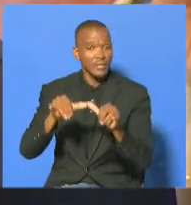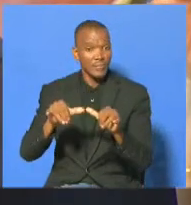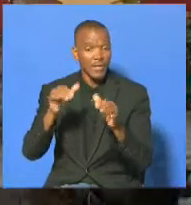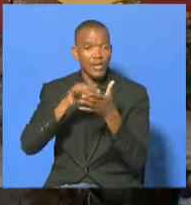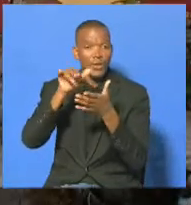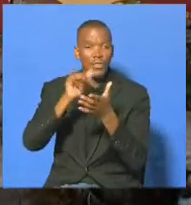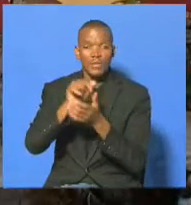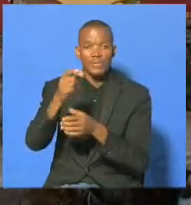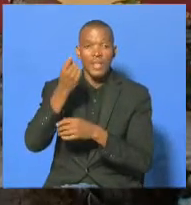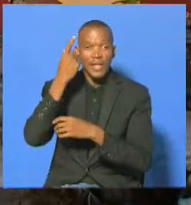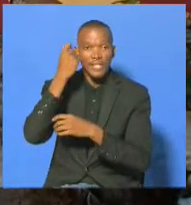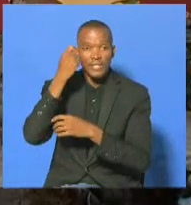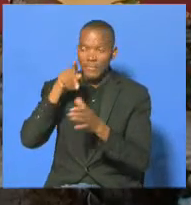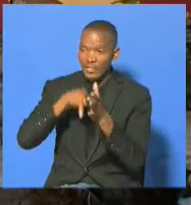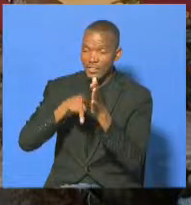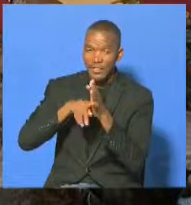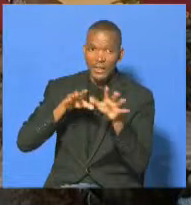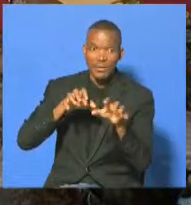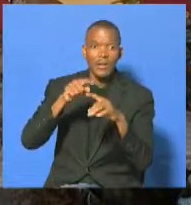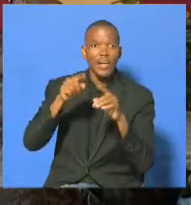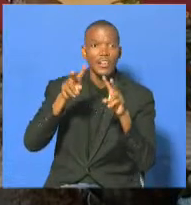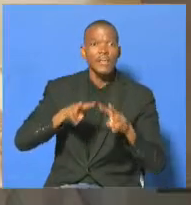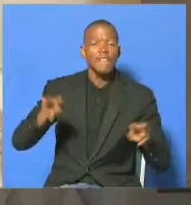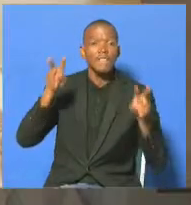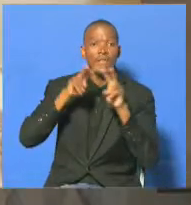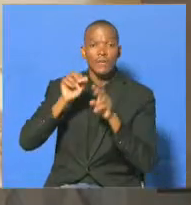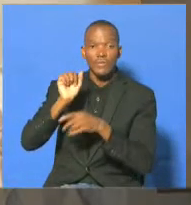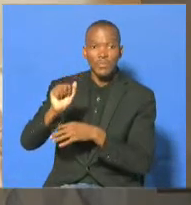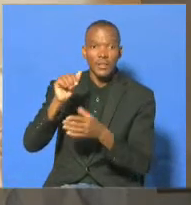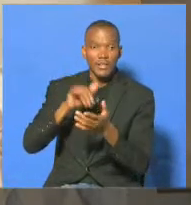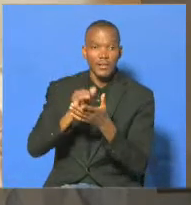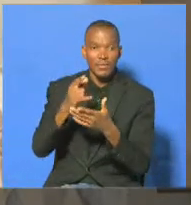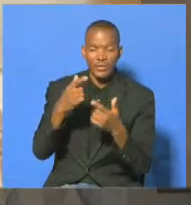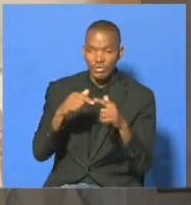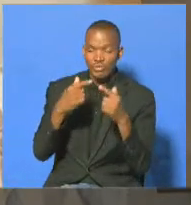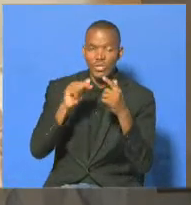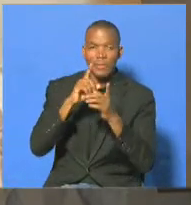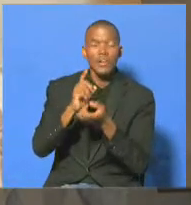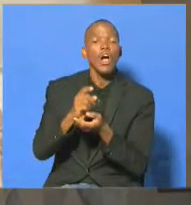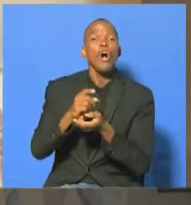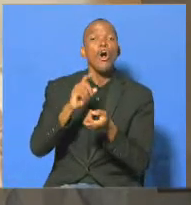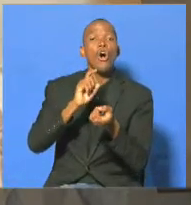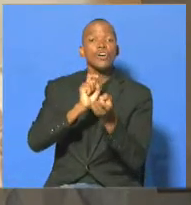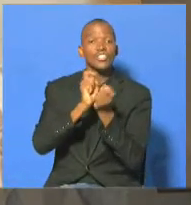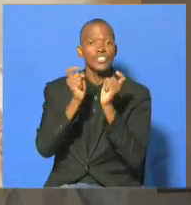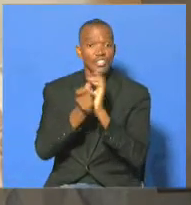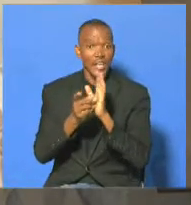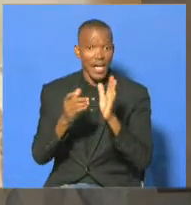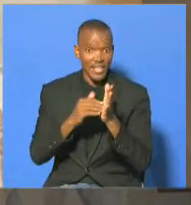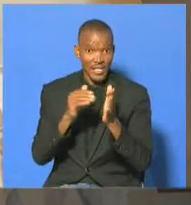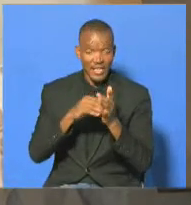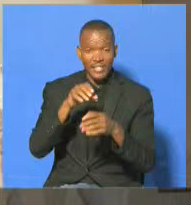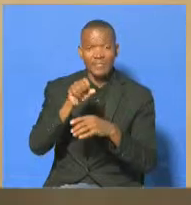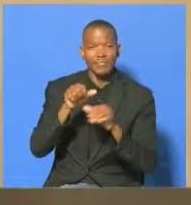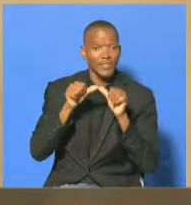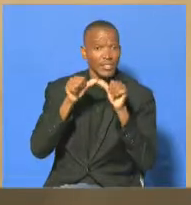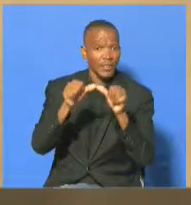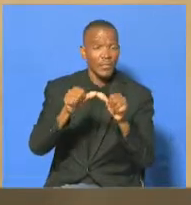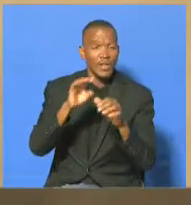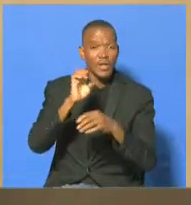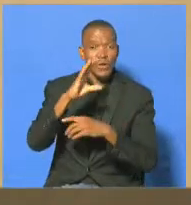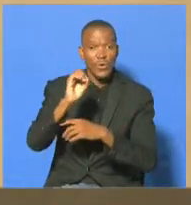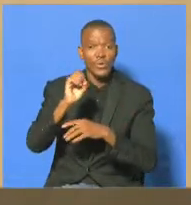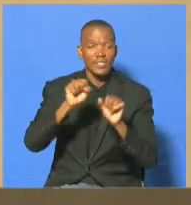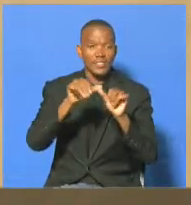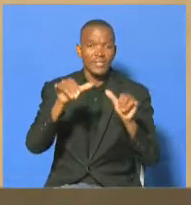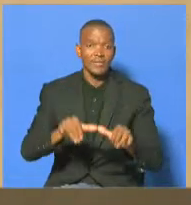in understanding hunting and its value from a perspective which will drive biodiversity and sustainable ecosystems. And